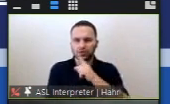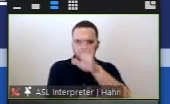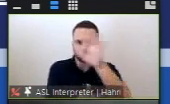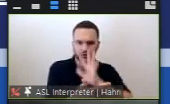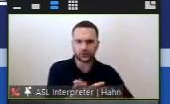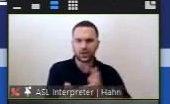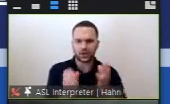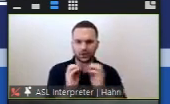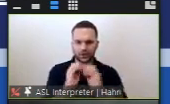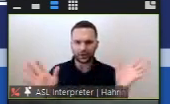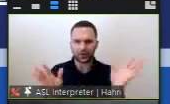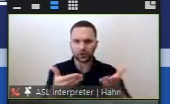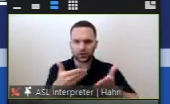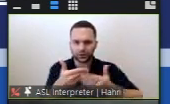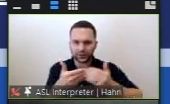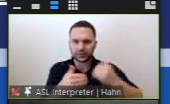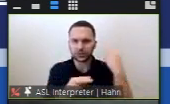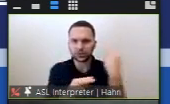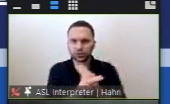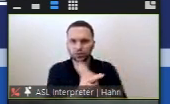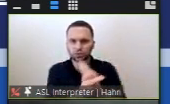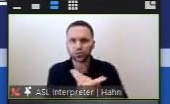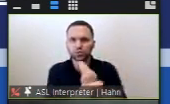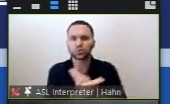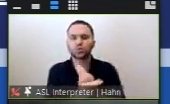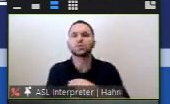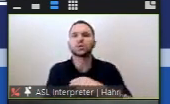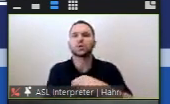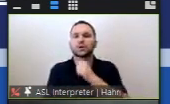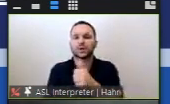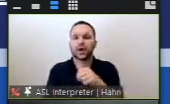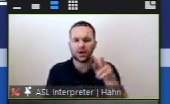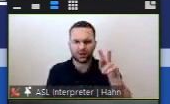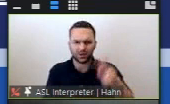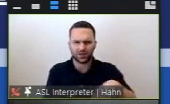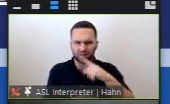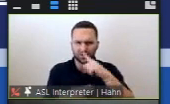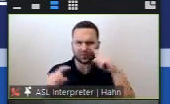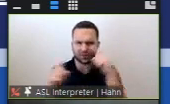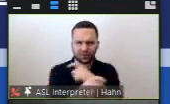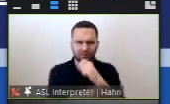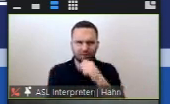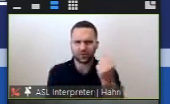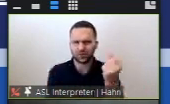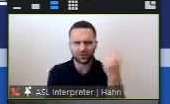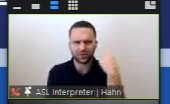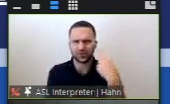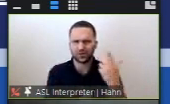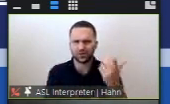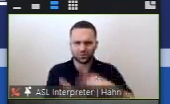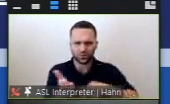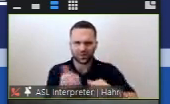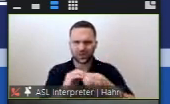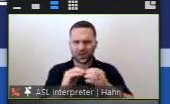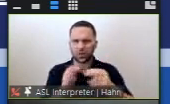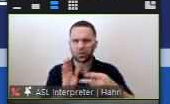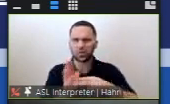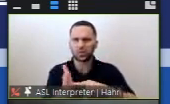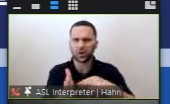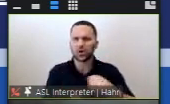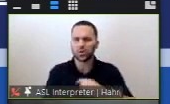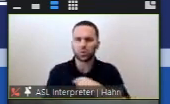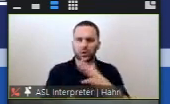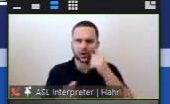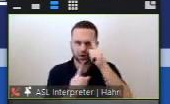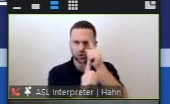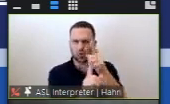risk of becoming a vaccine breakthrough case compared to the risk of being an individual who's unvaccinated. And so we wanted to get that